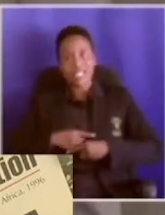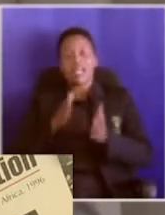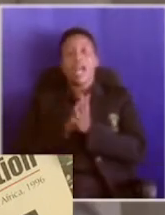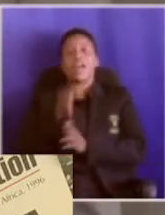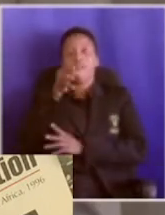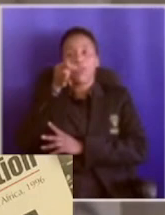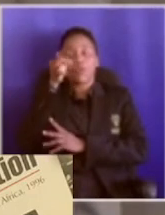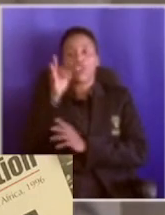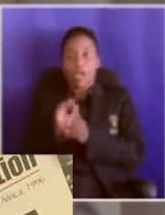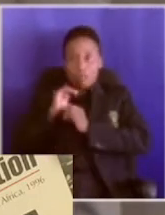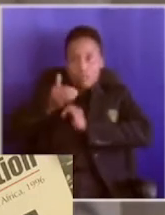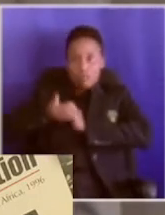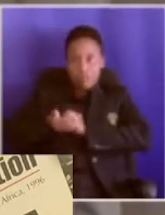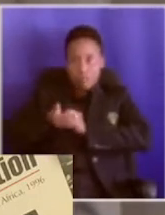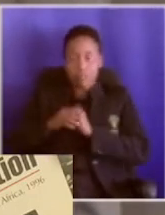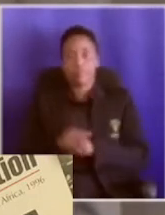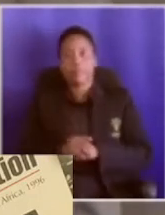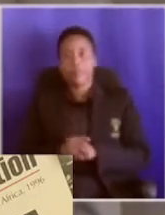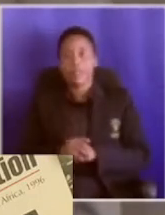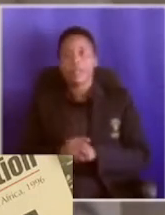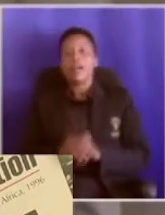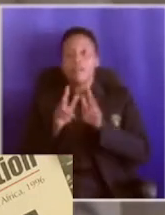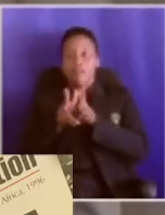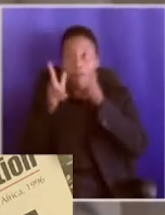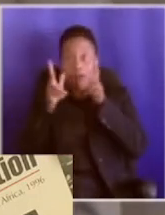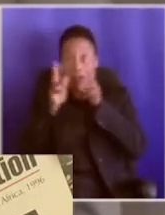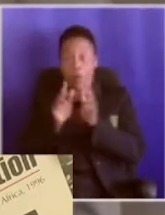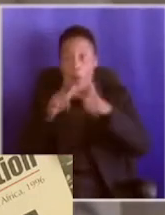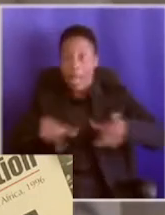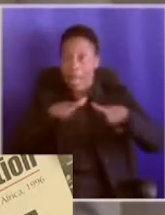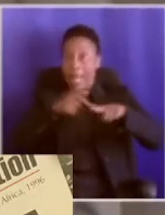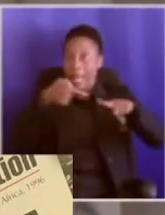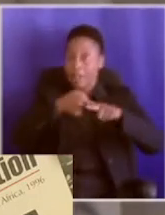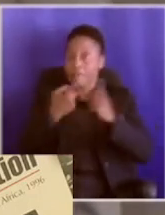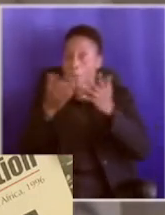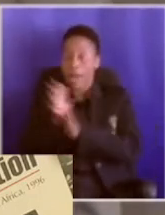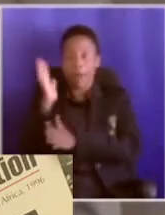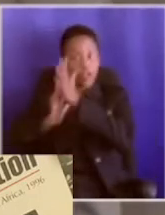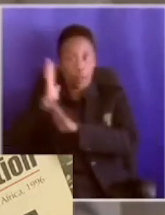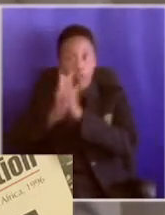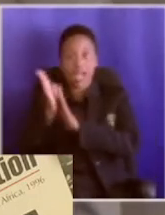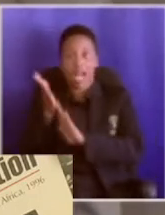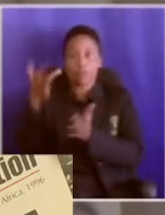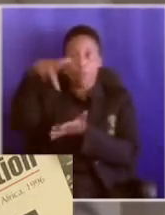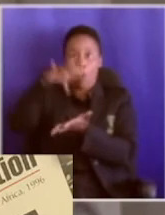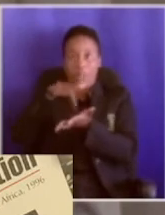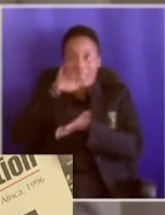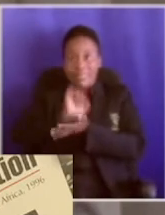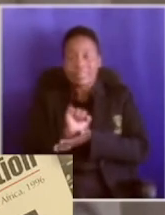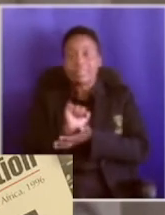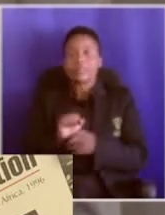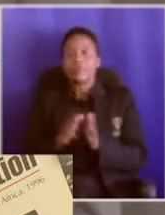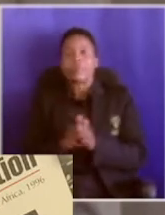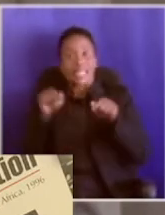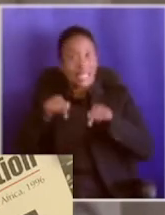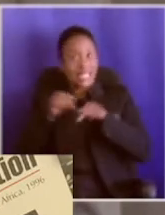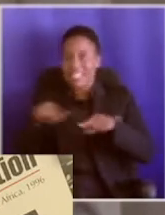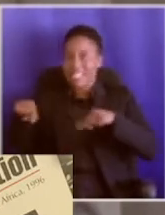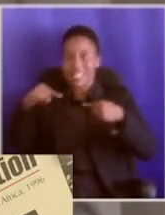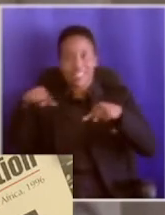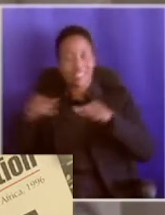future security. We must view land within its historical context, and in these discussions, we cannot ignore